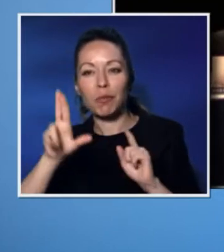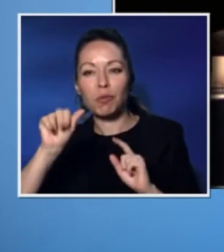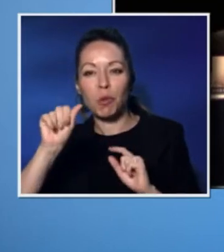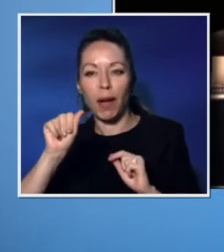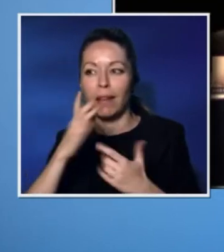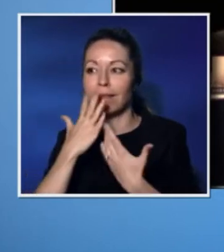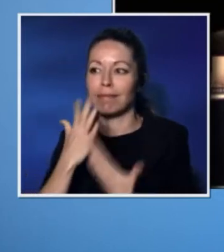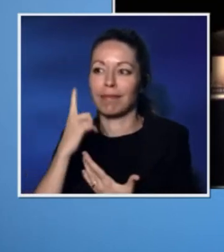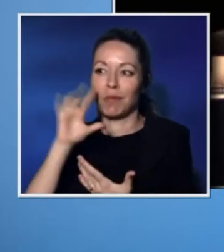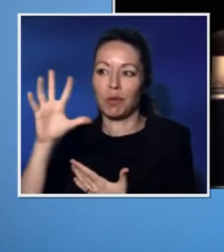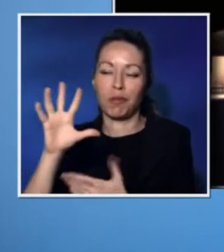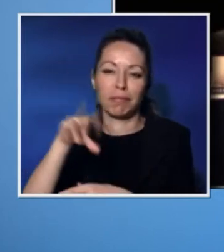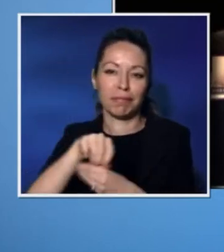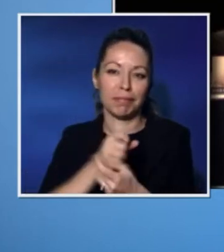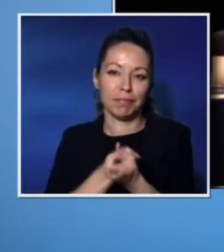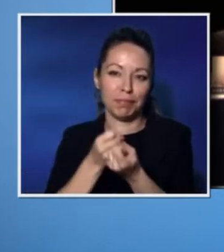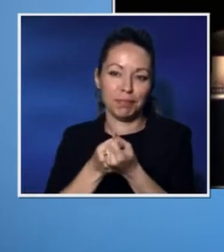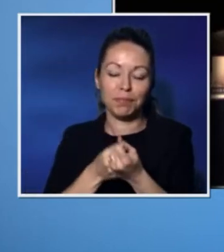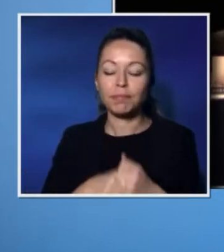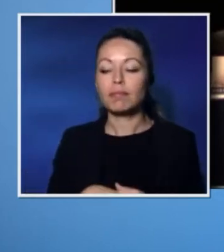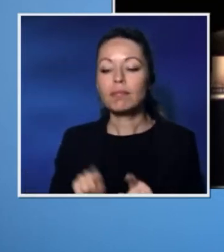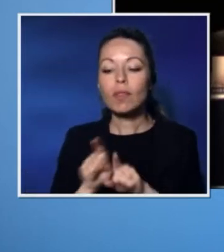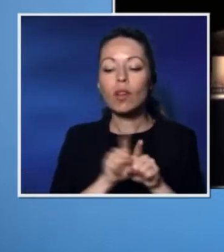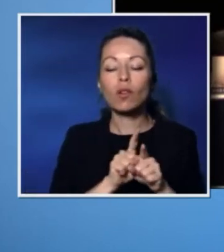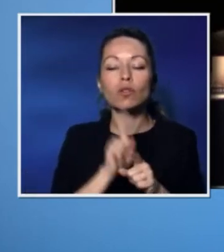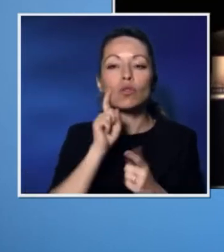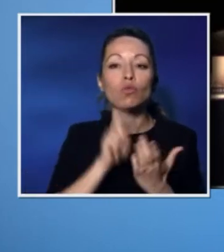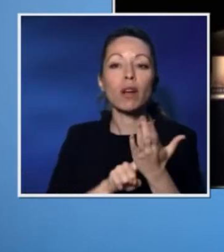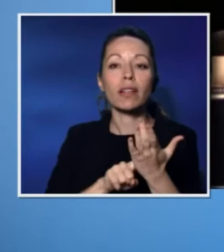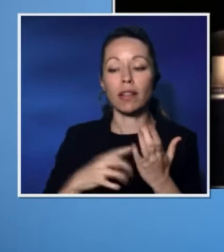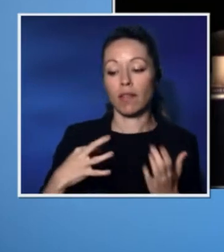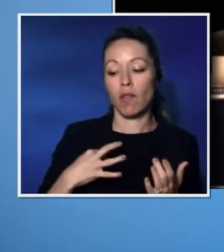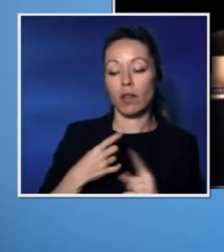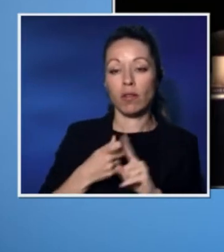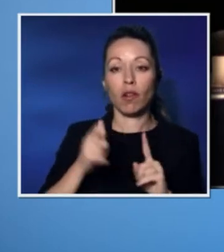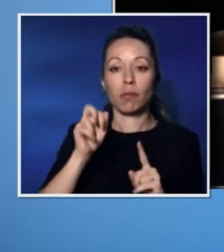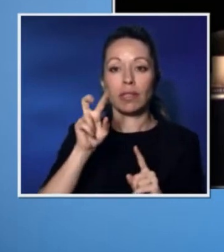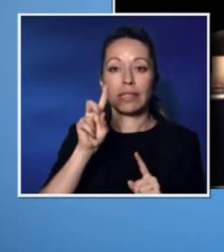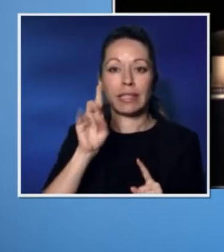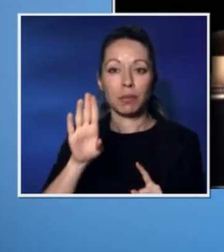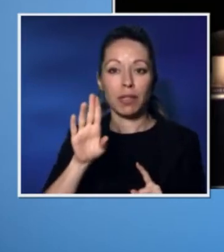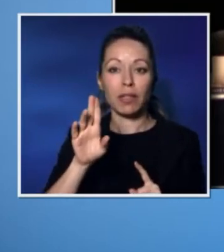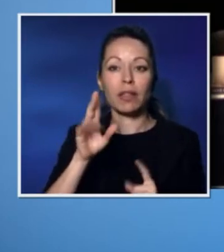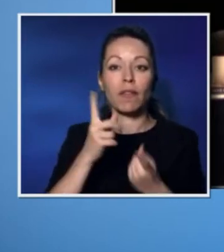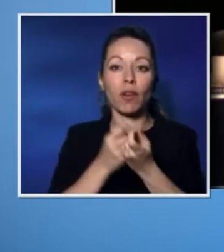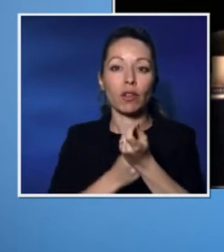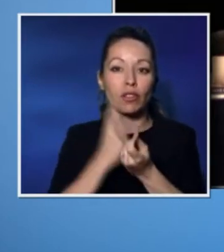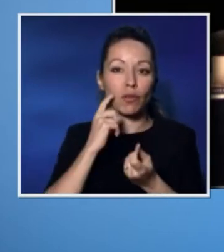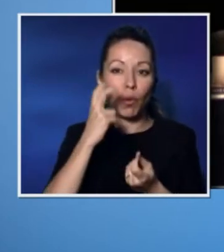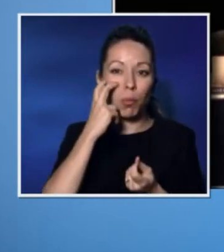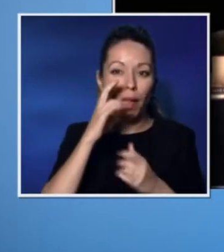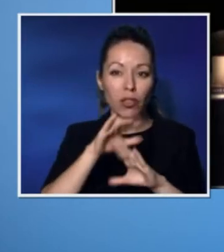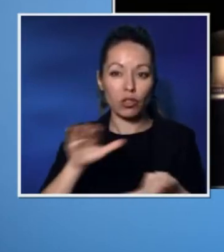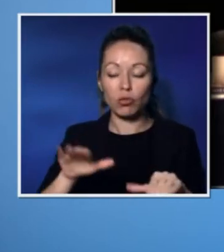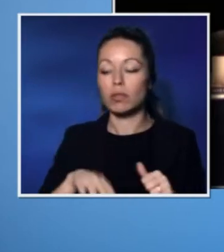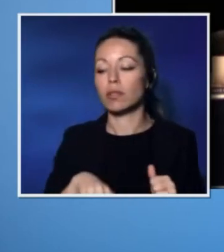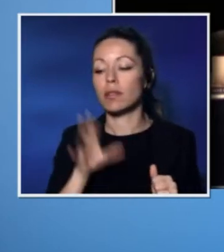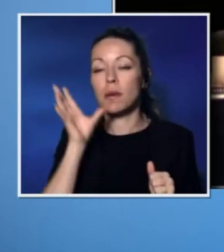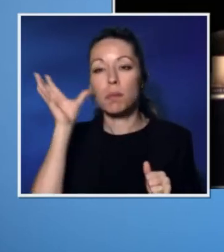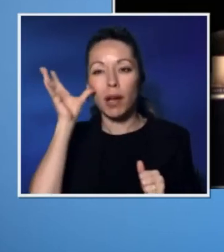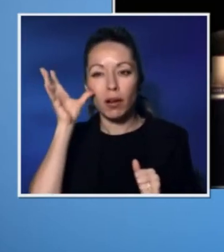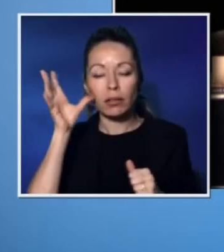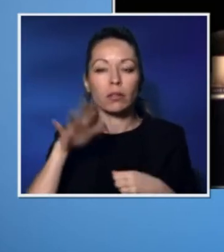Arizona. I also want to recognize all of our volunteers from ASDB, Foundation for Blind Children, parents, and local